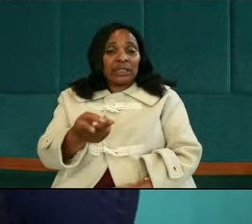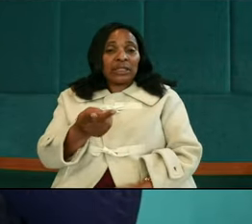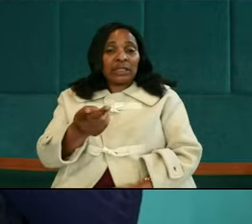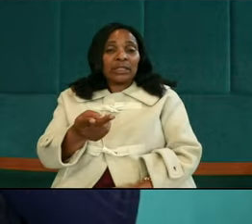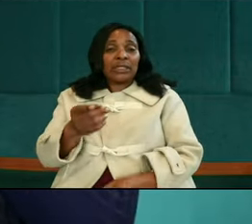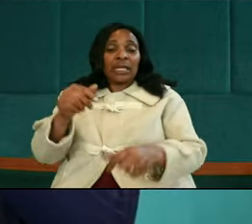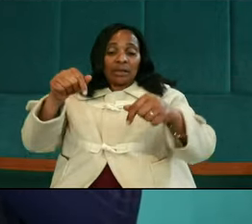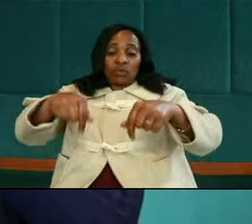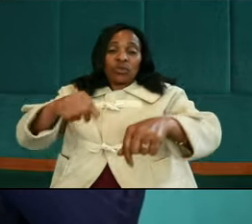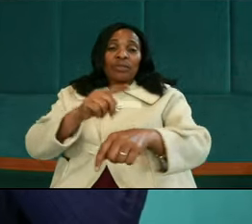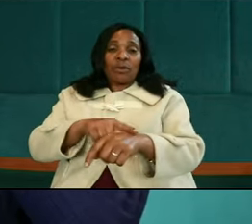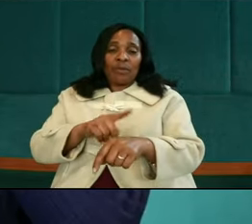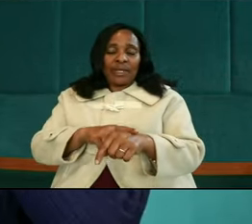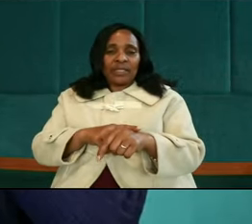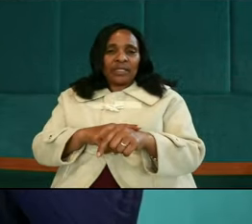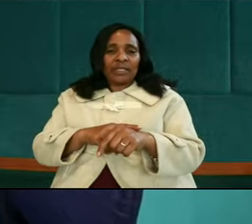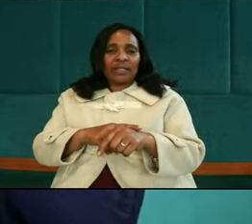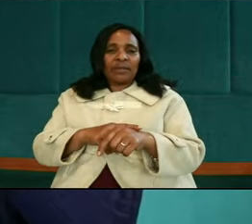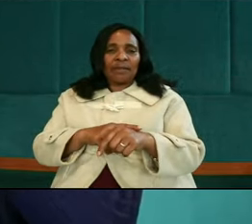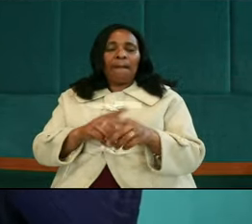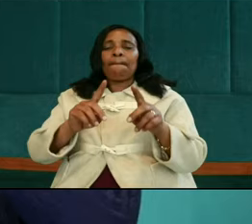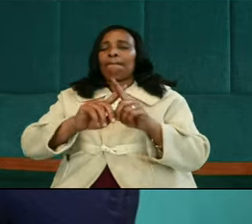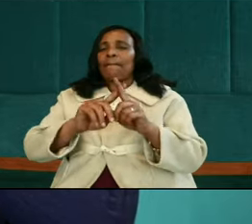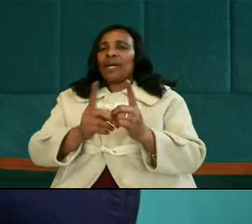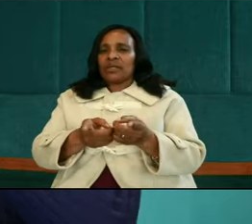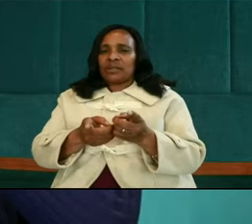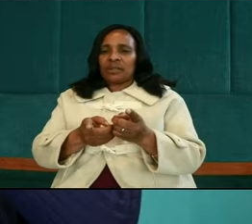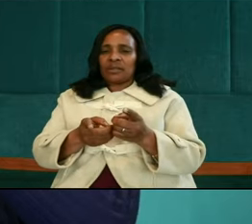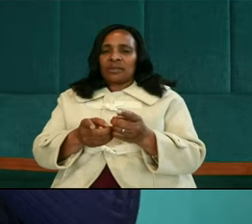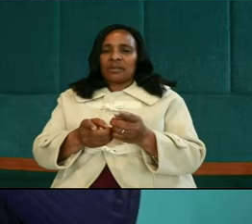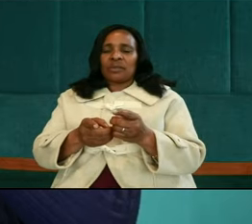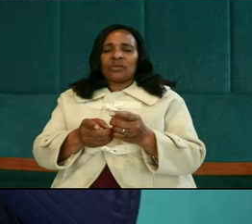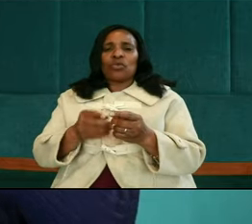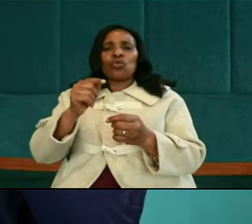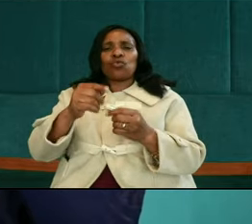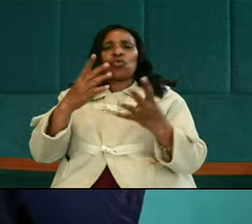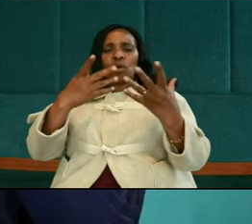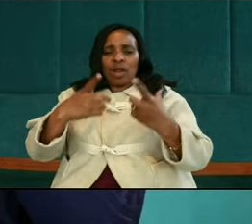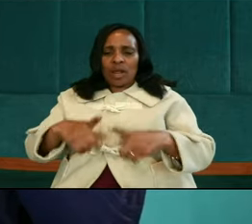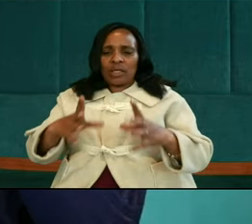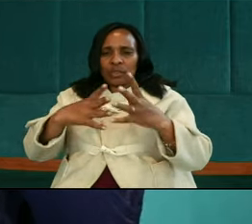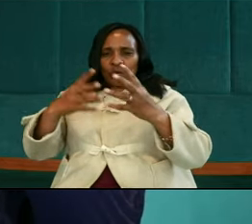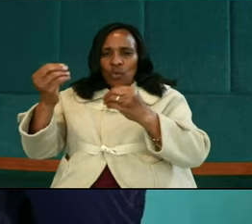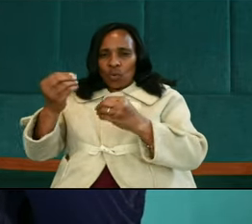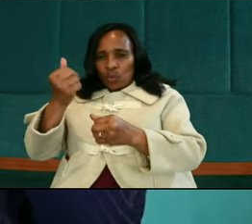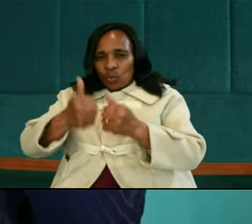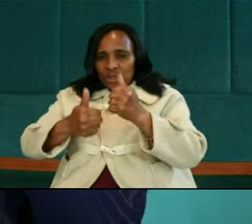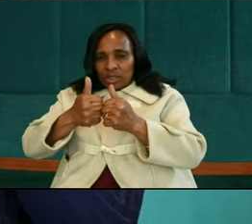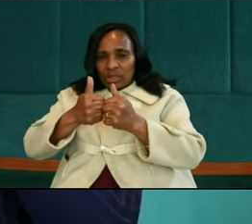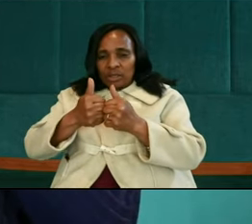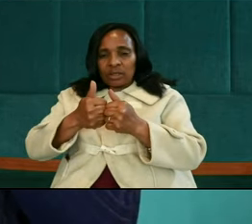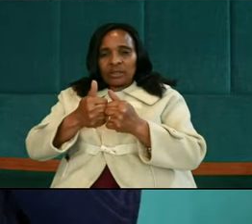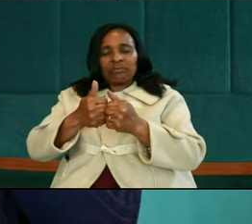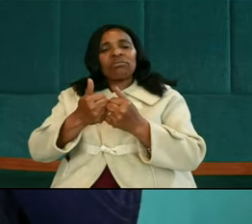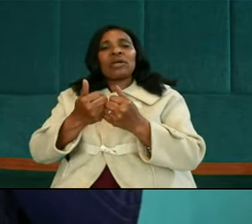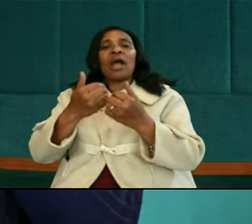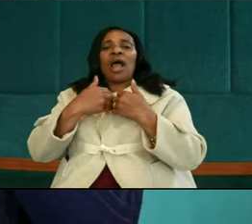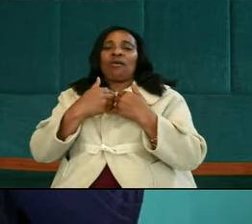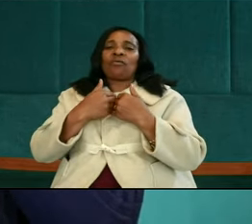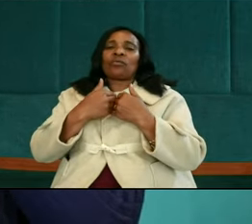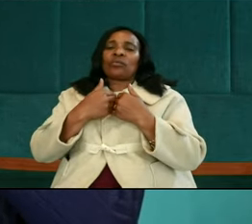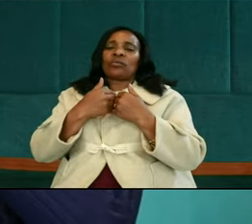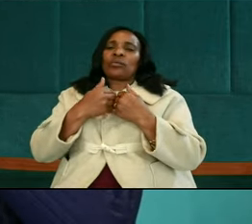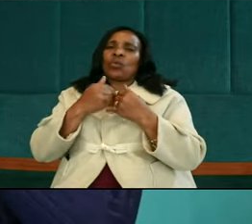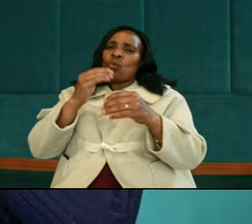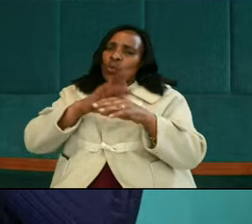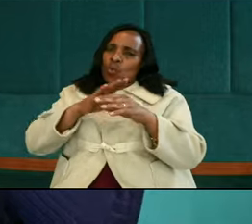the moment or mm-hmm. some of that sort, but as long as you let go mm-hmm. of that which you have to get something that's much better,